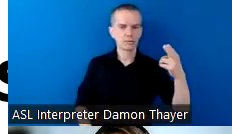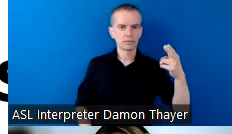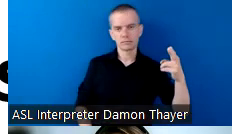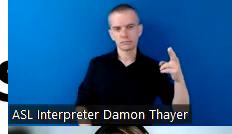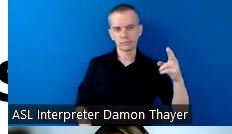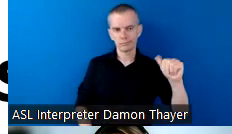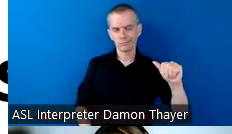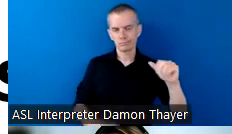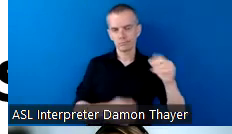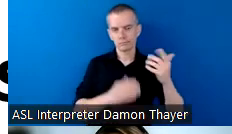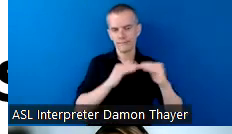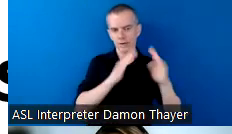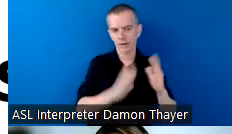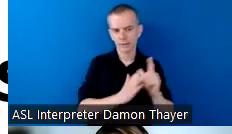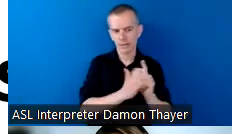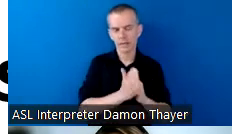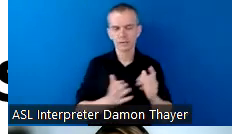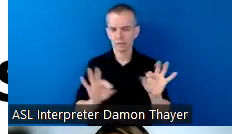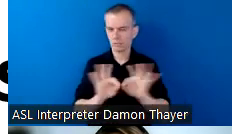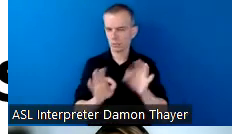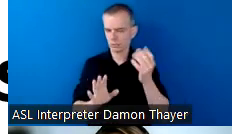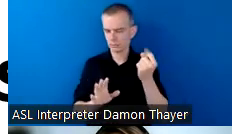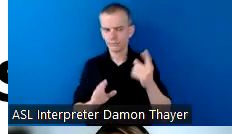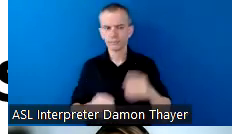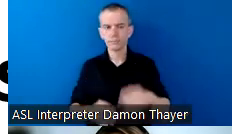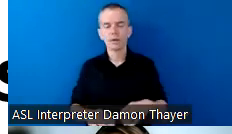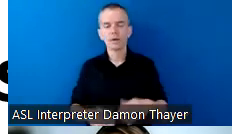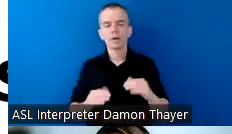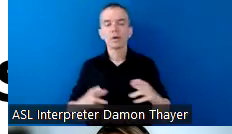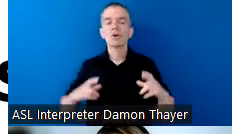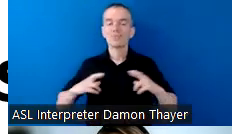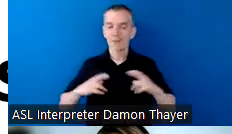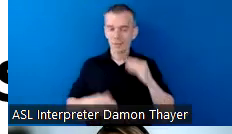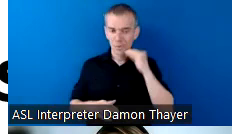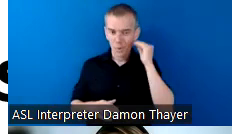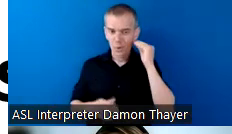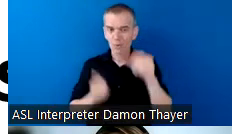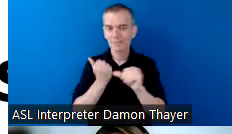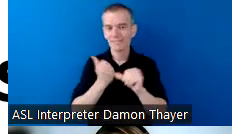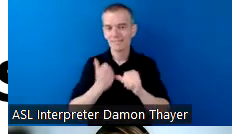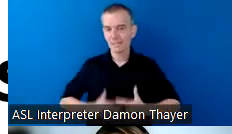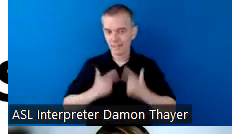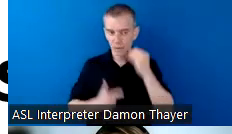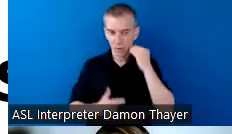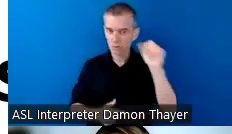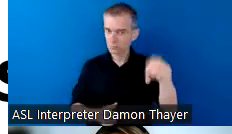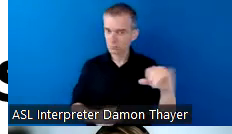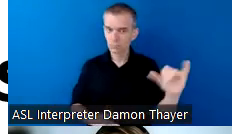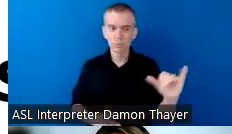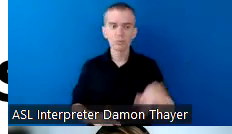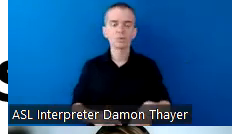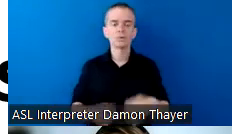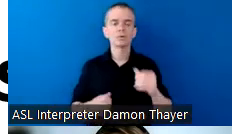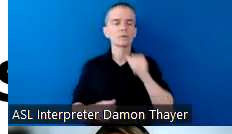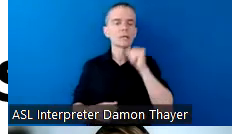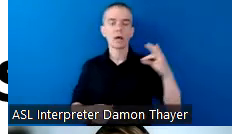so we all know where these laws apply. Also to retirement housing and assisted living facilities, a lot of nonprofit housing